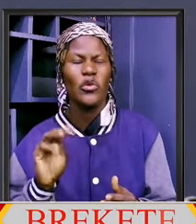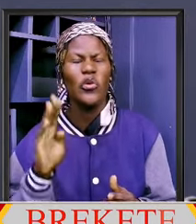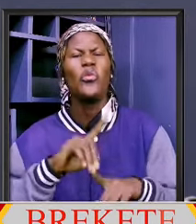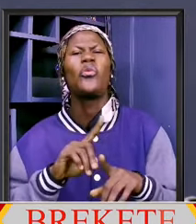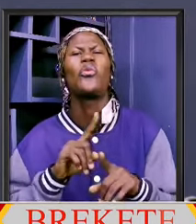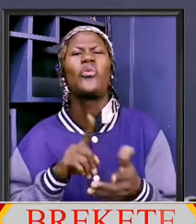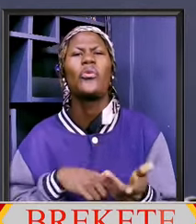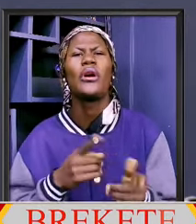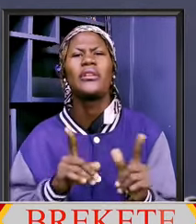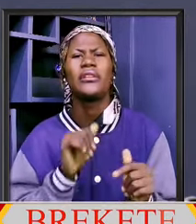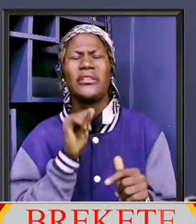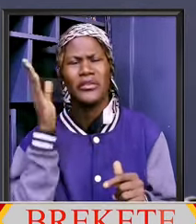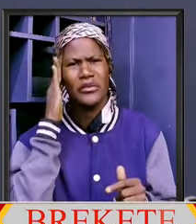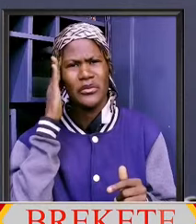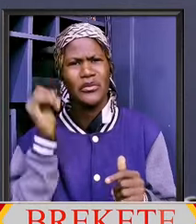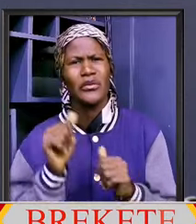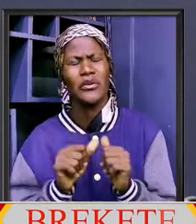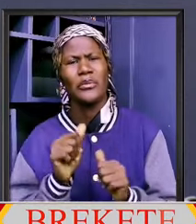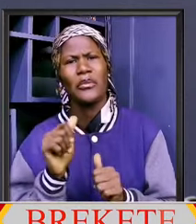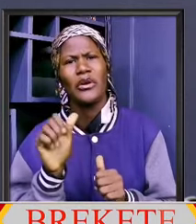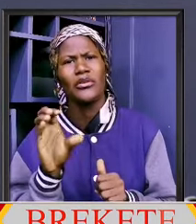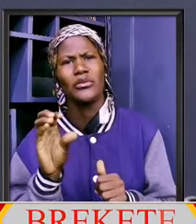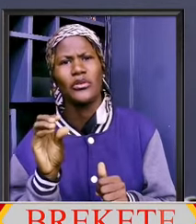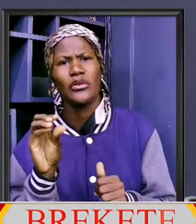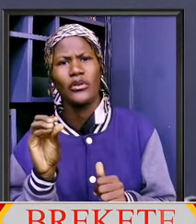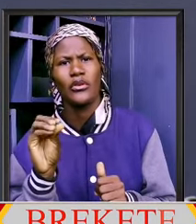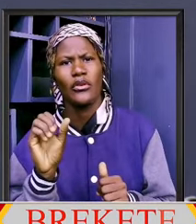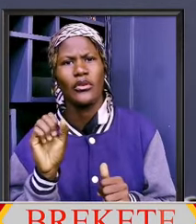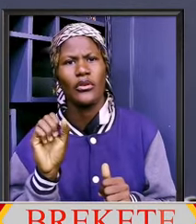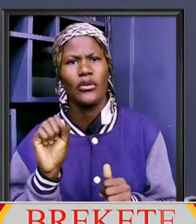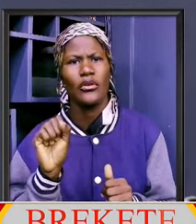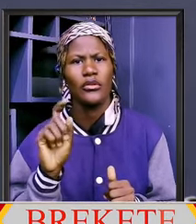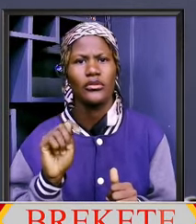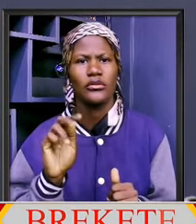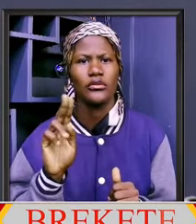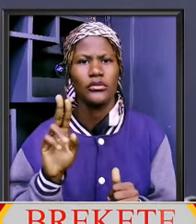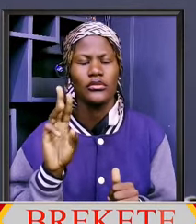Waiting in know every custom of any country.